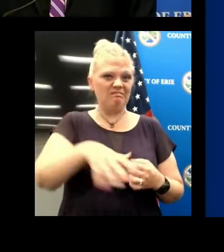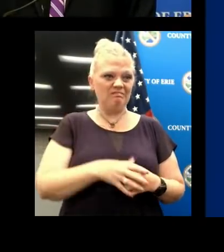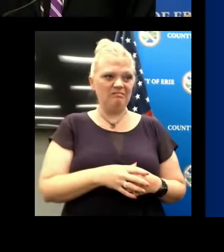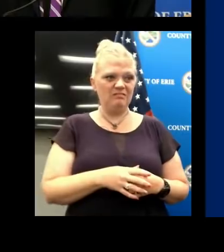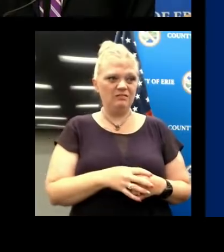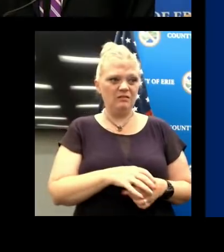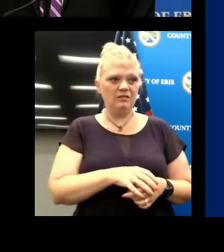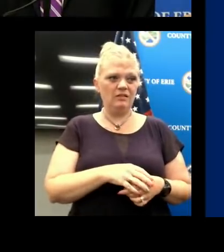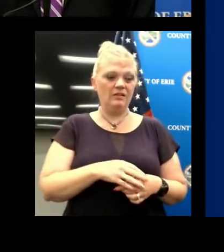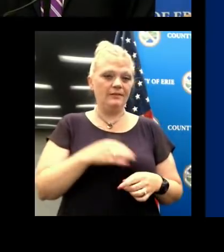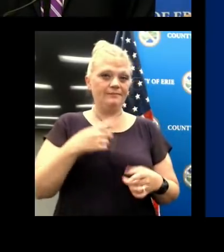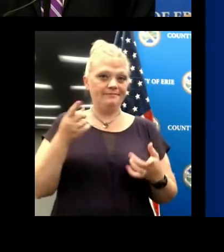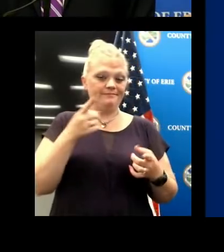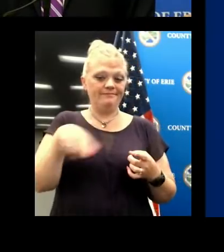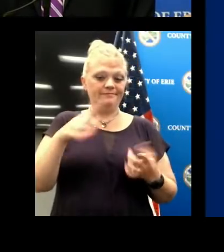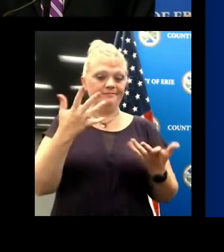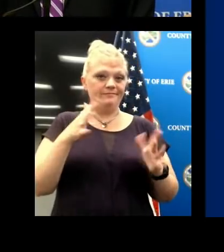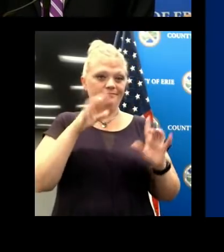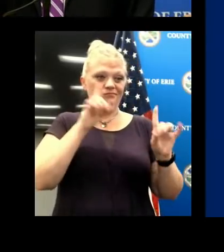house parties.